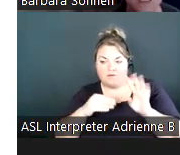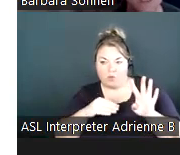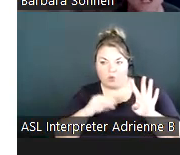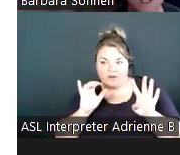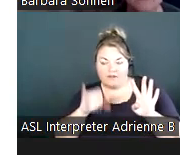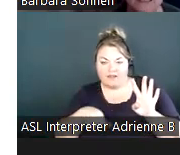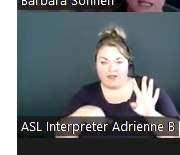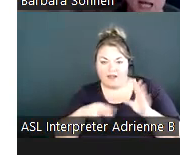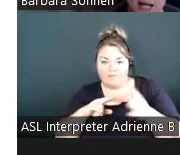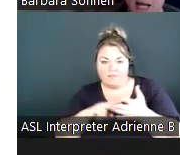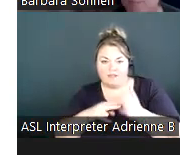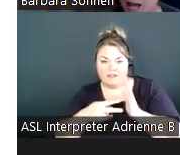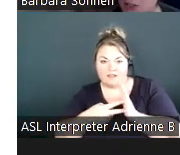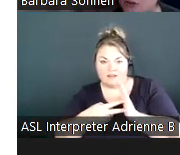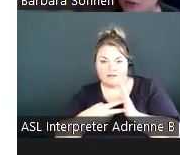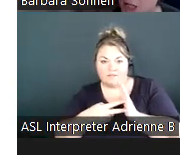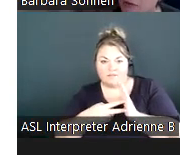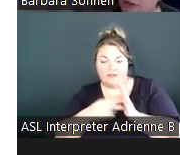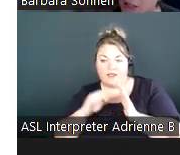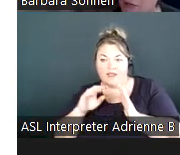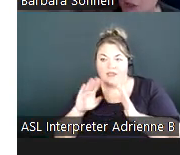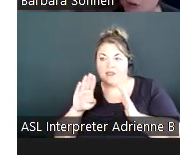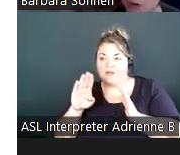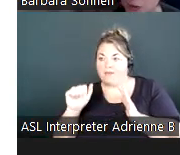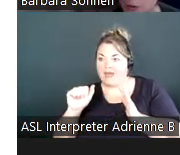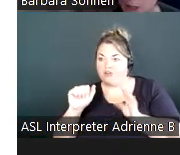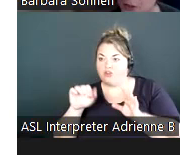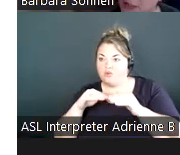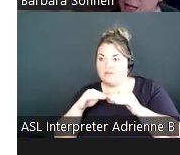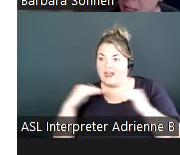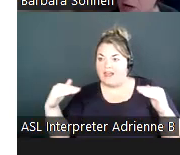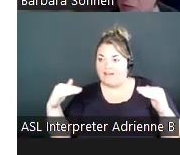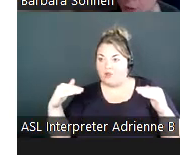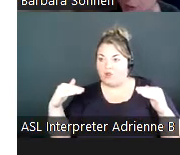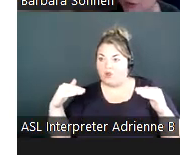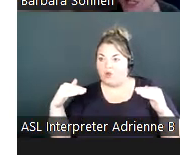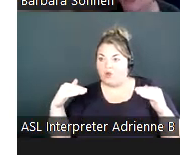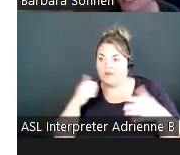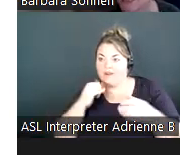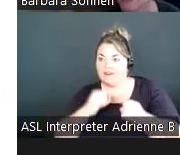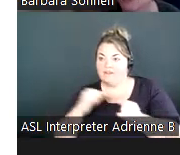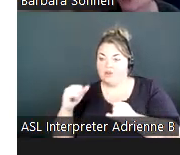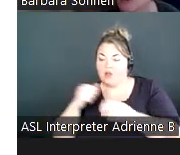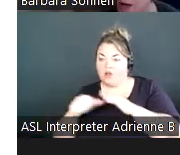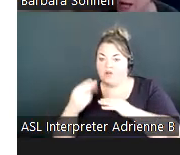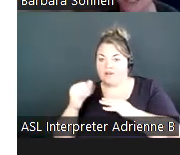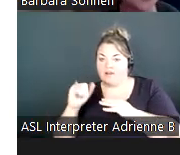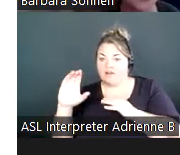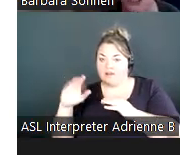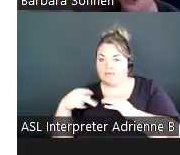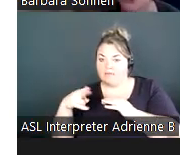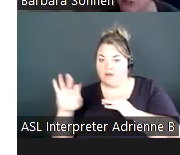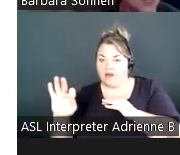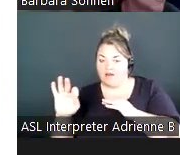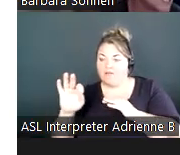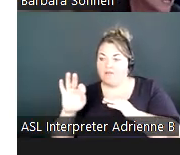mean, let's say, a bachelor's level individual who under HCPF codes is allowed to provide